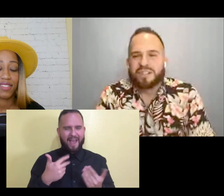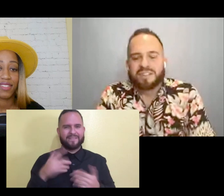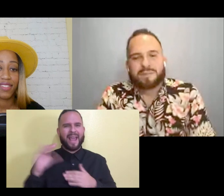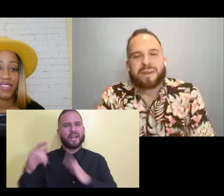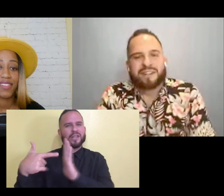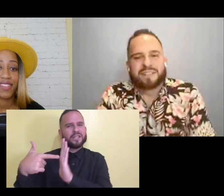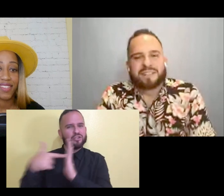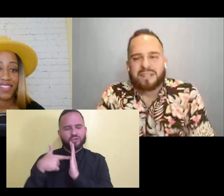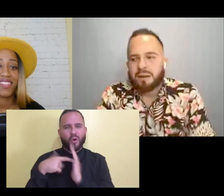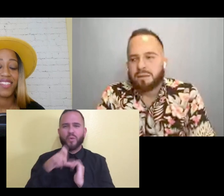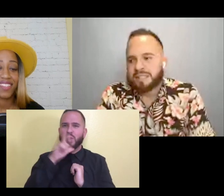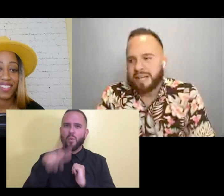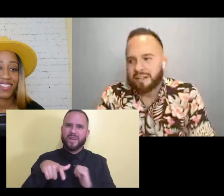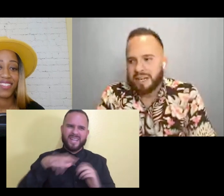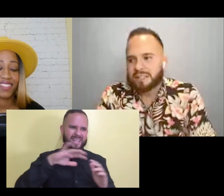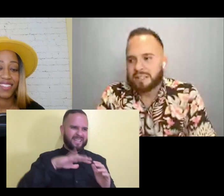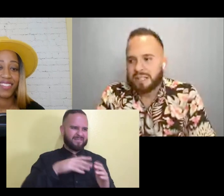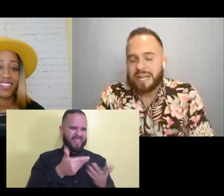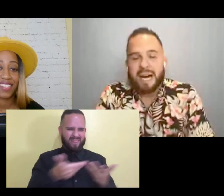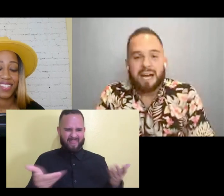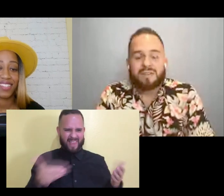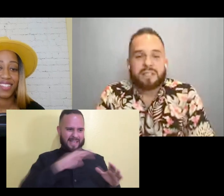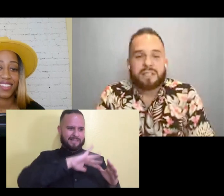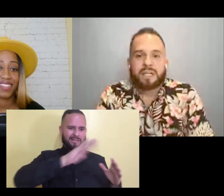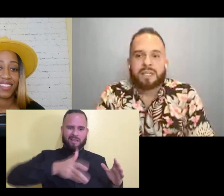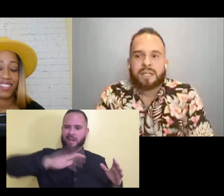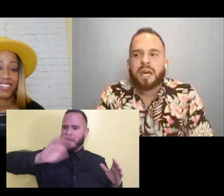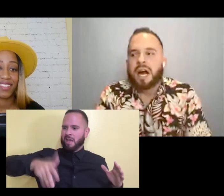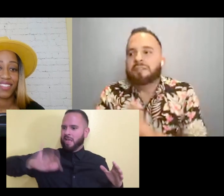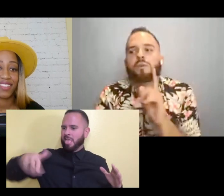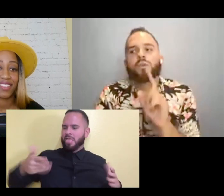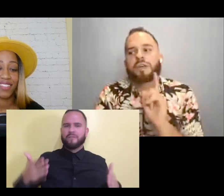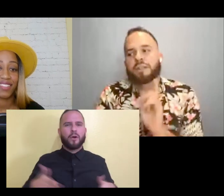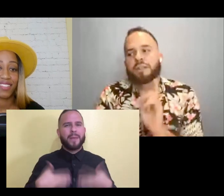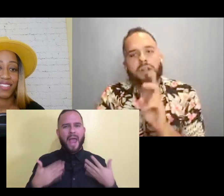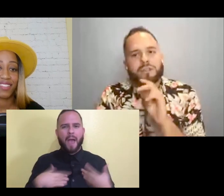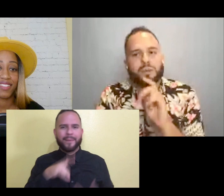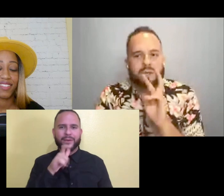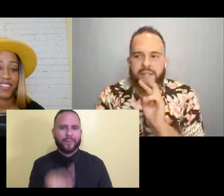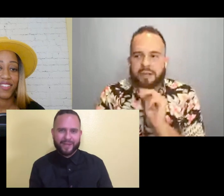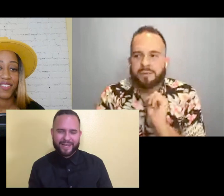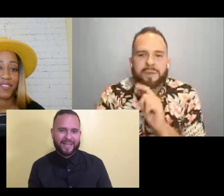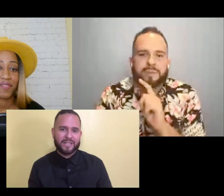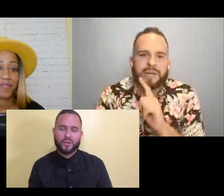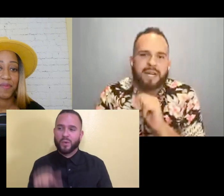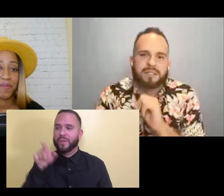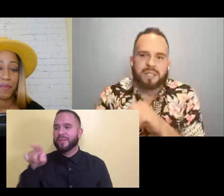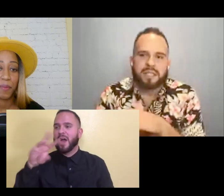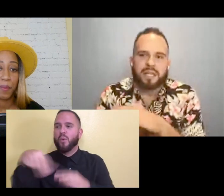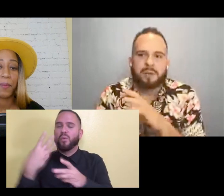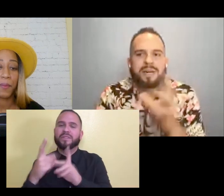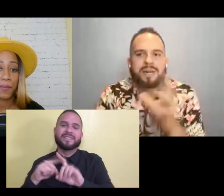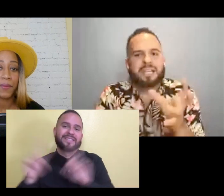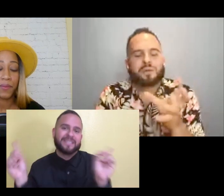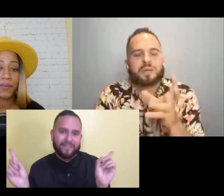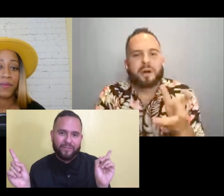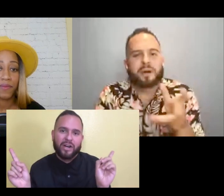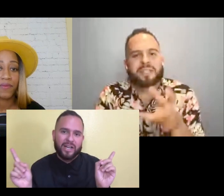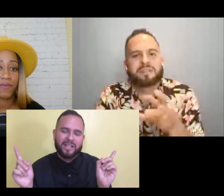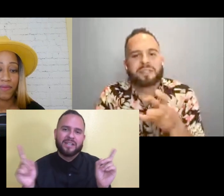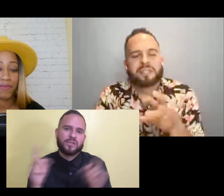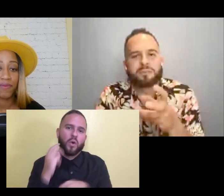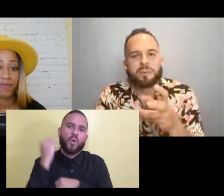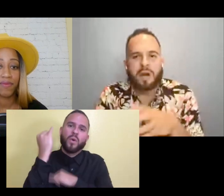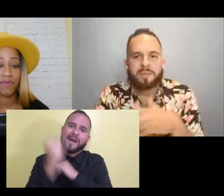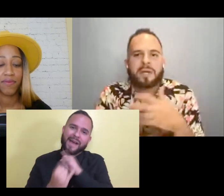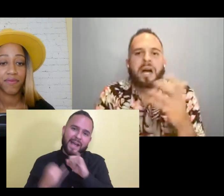nother experience. So I would say internationally, I've done one other volunteer now that I'm remembering actually. In high school as part of my deaf